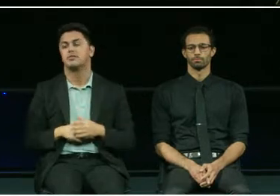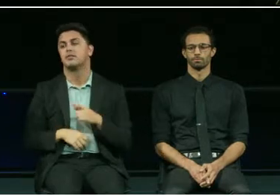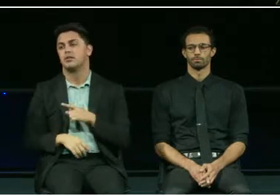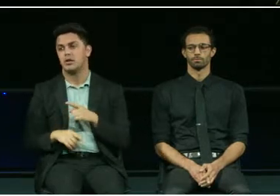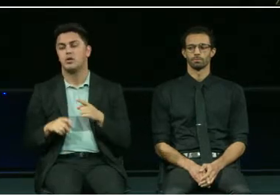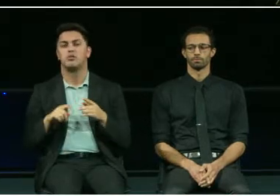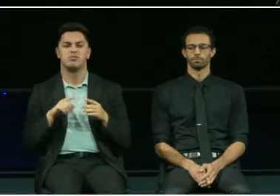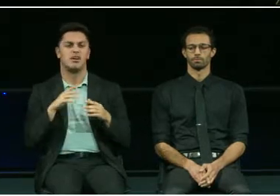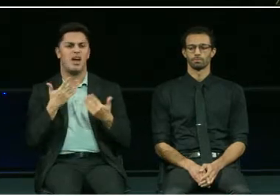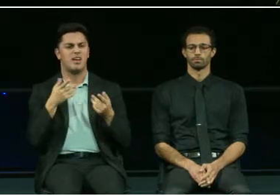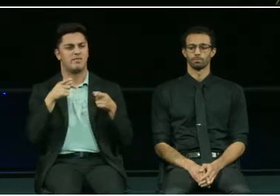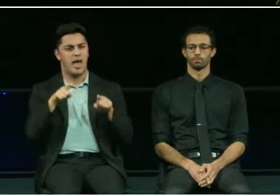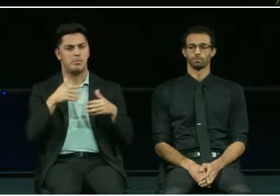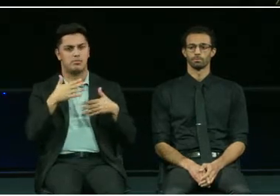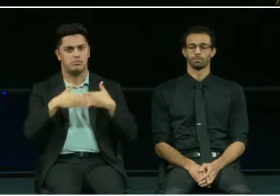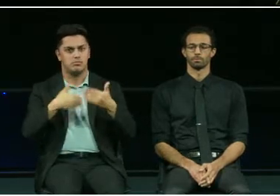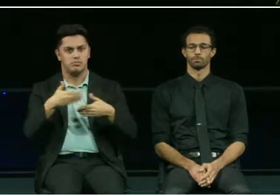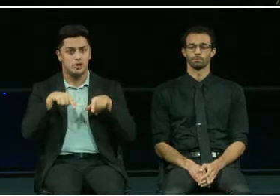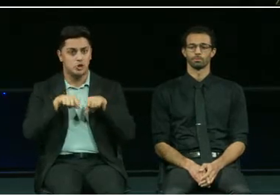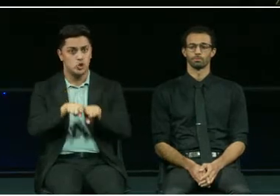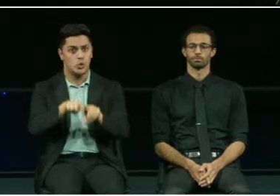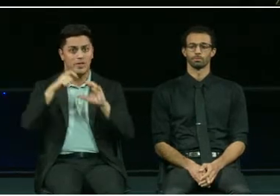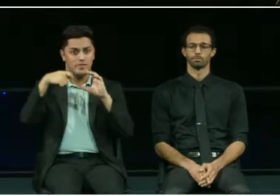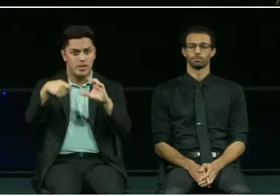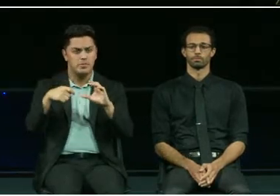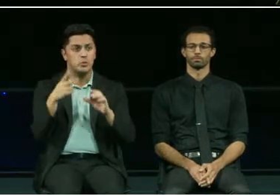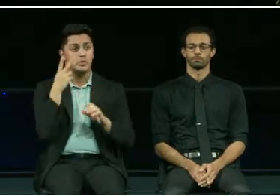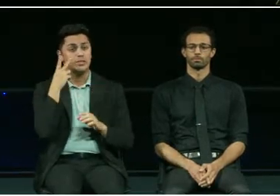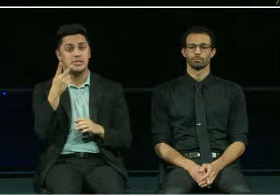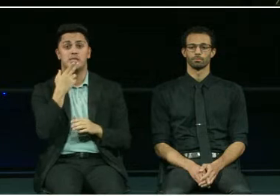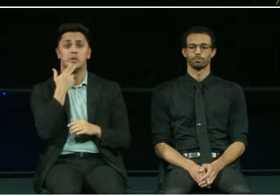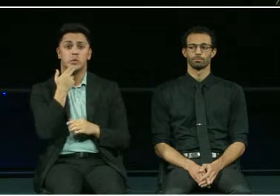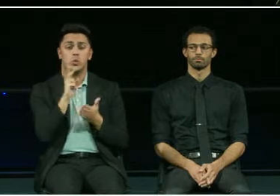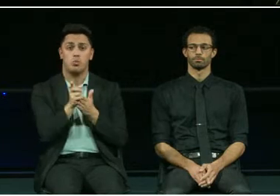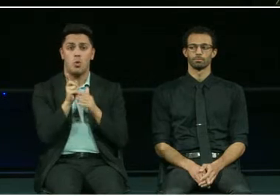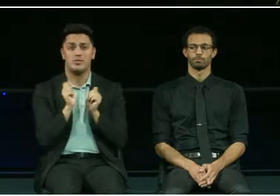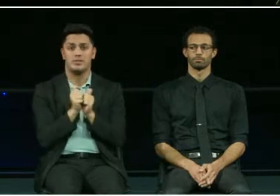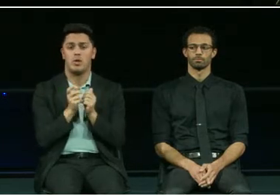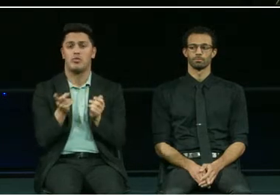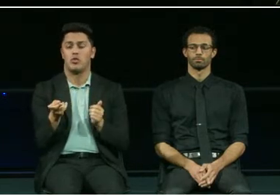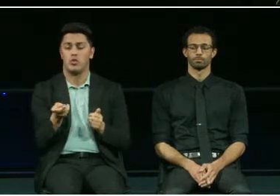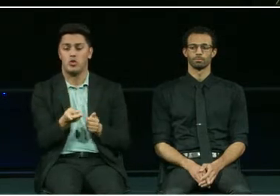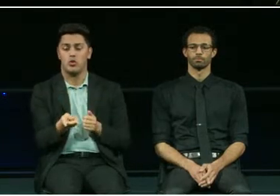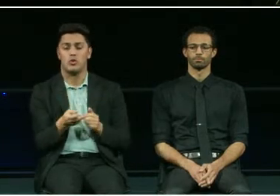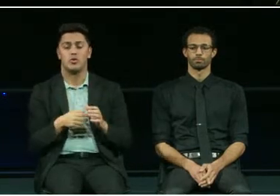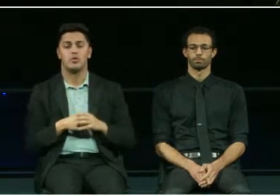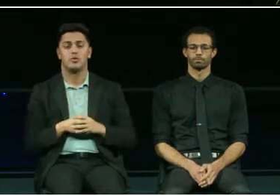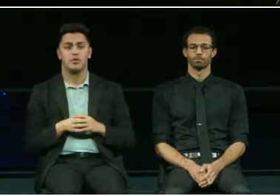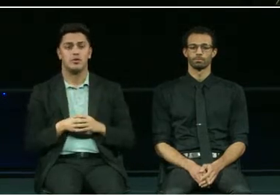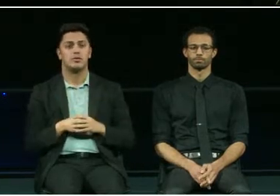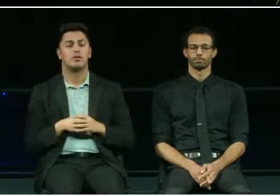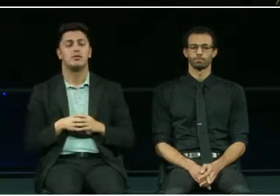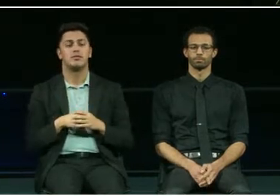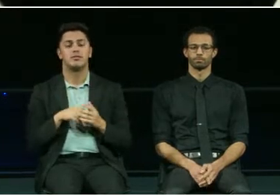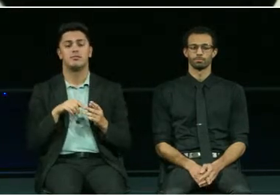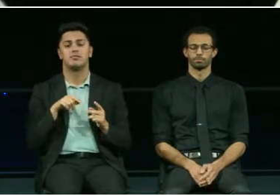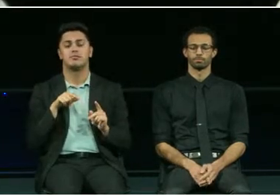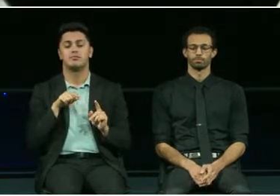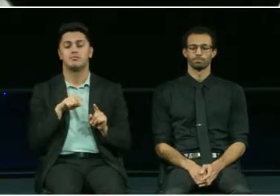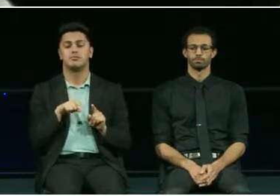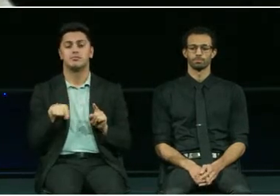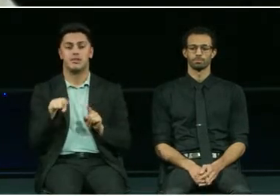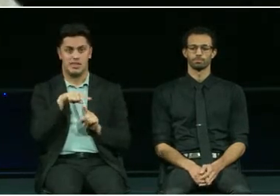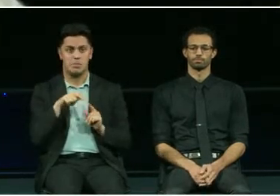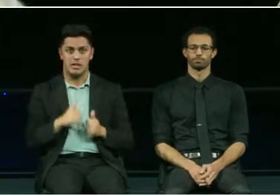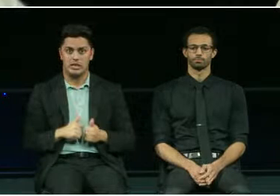the documentary was happening, because you would see all these cute moments of them together. And Bowman and Belly have actually been